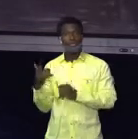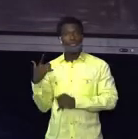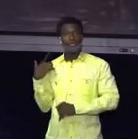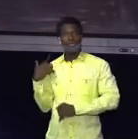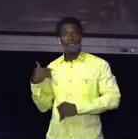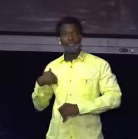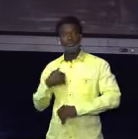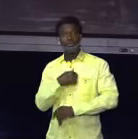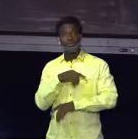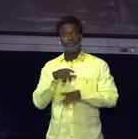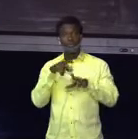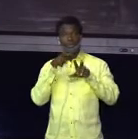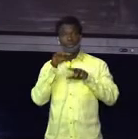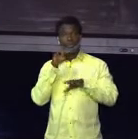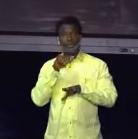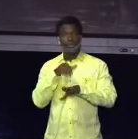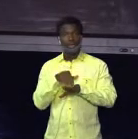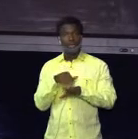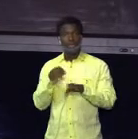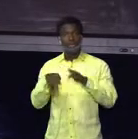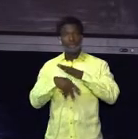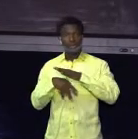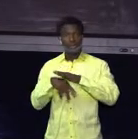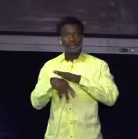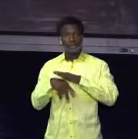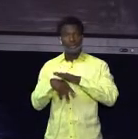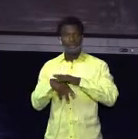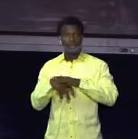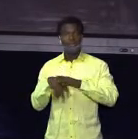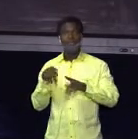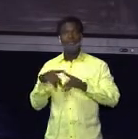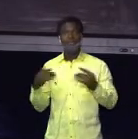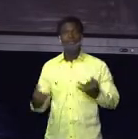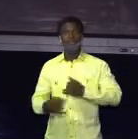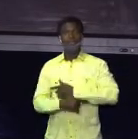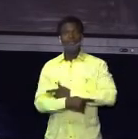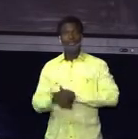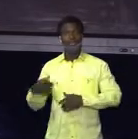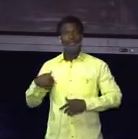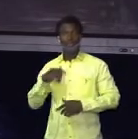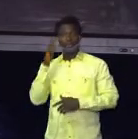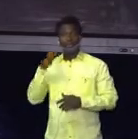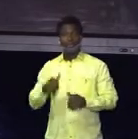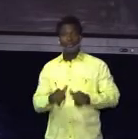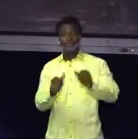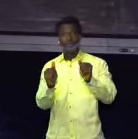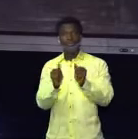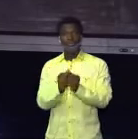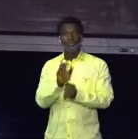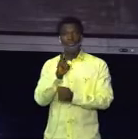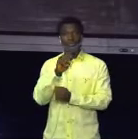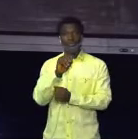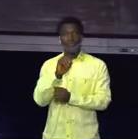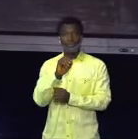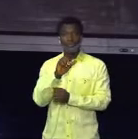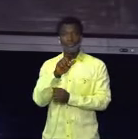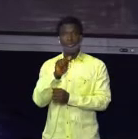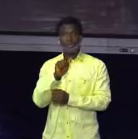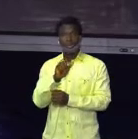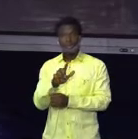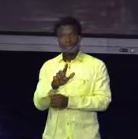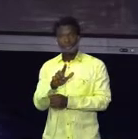Last week we looked at the primary auxiliaries, but today we are going to continue with the modal verbs or the